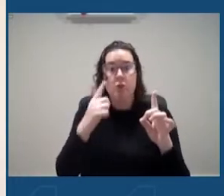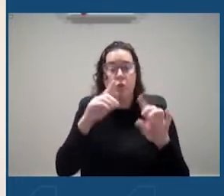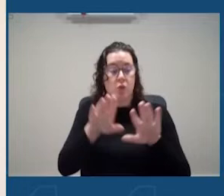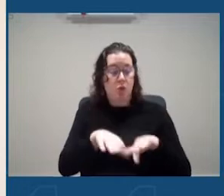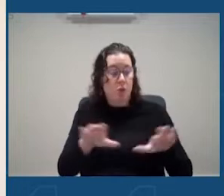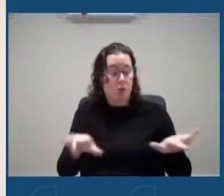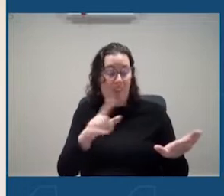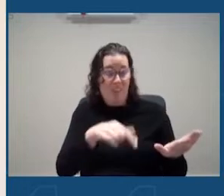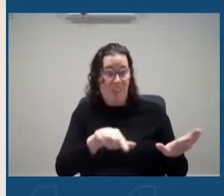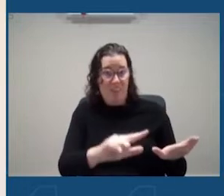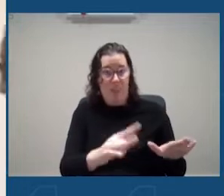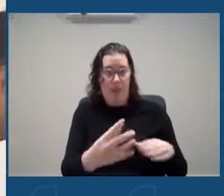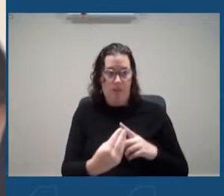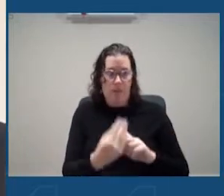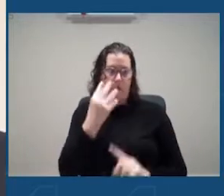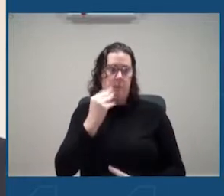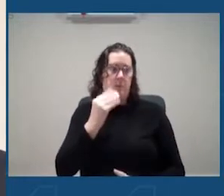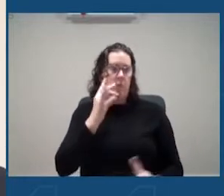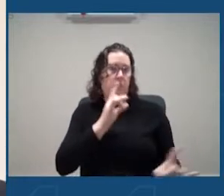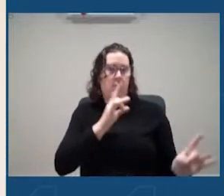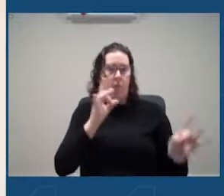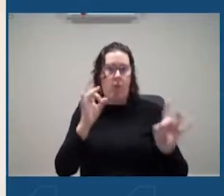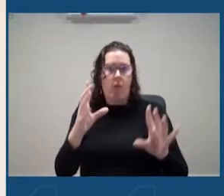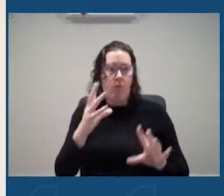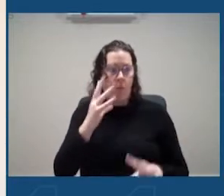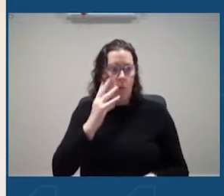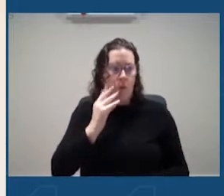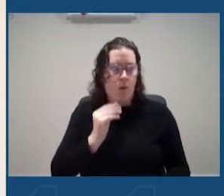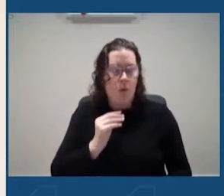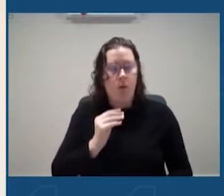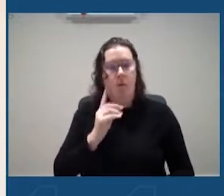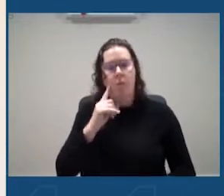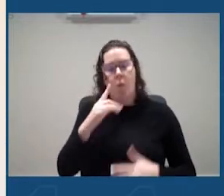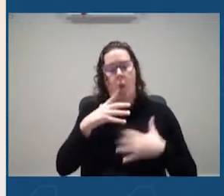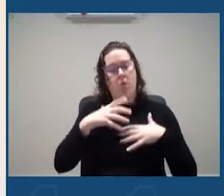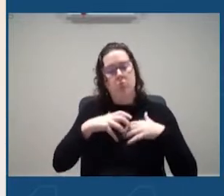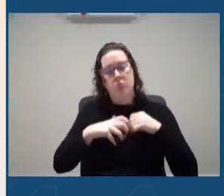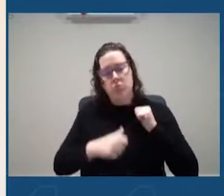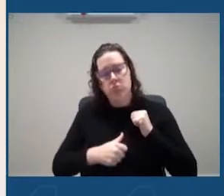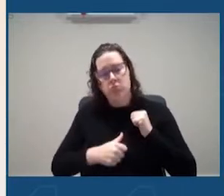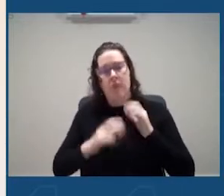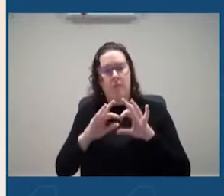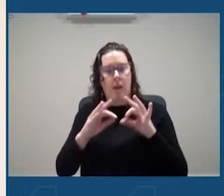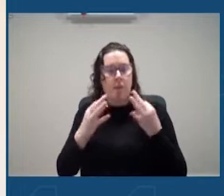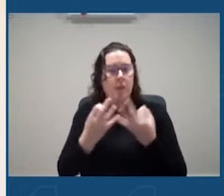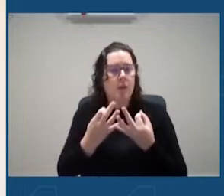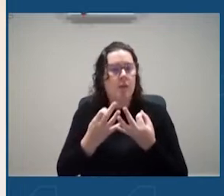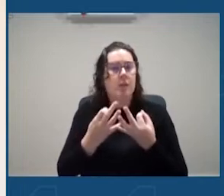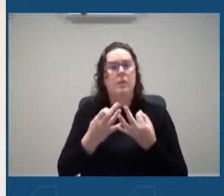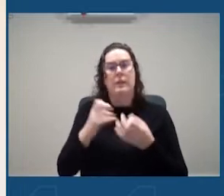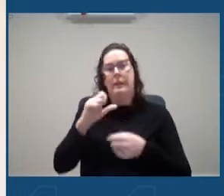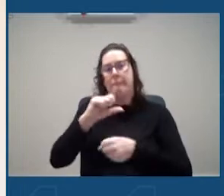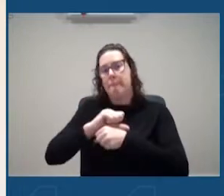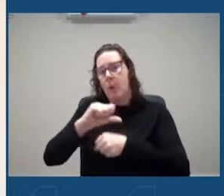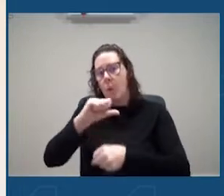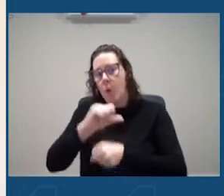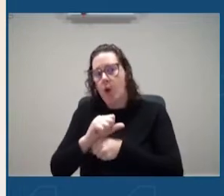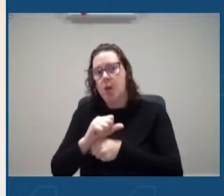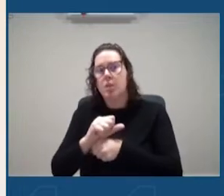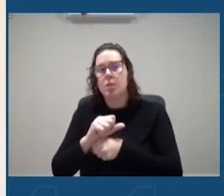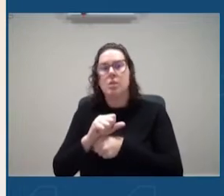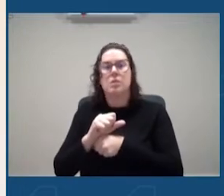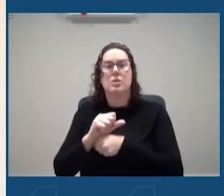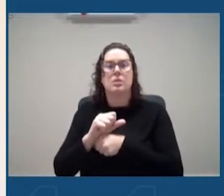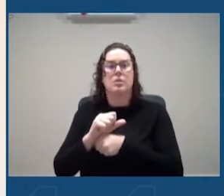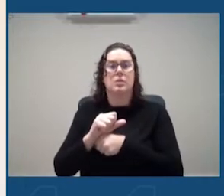have been affected, for the grieving families, for the employees at TOPS